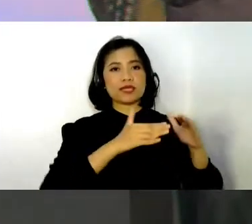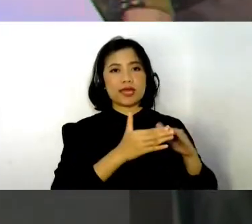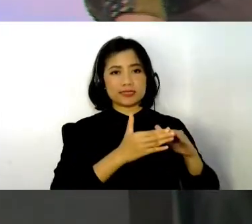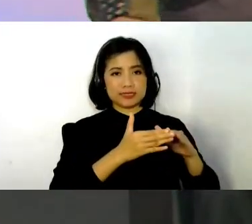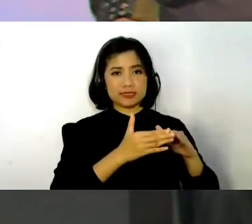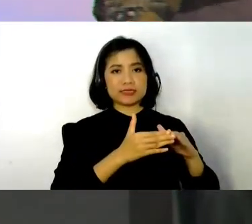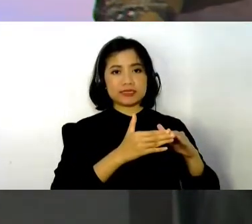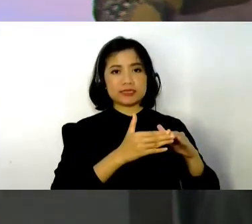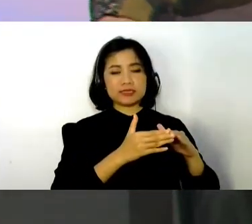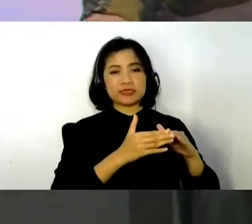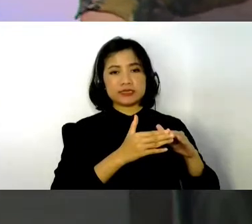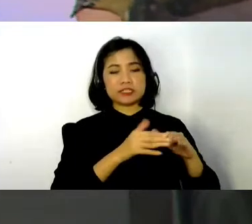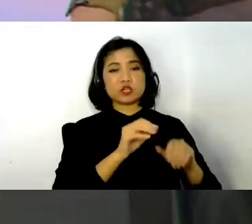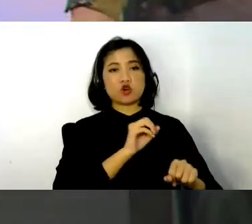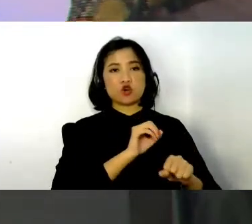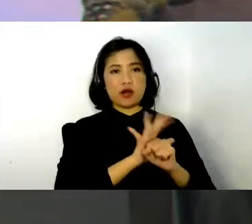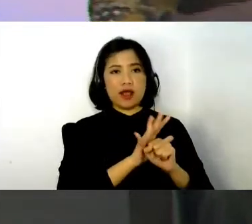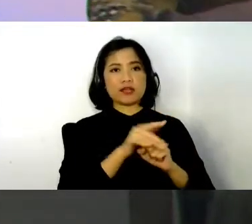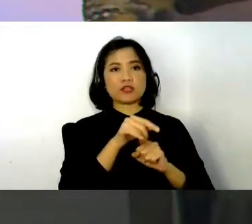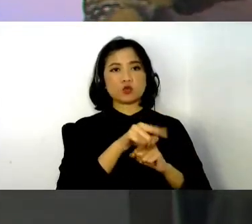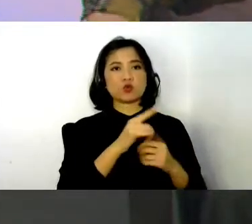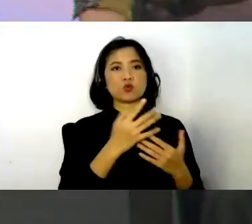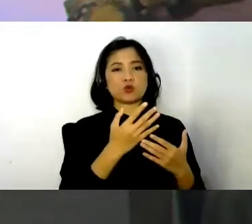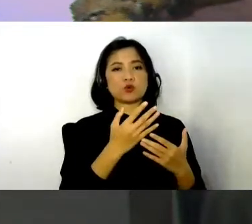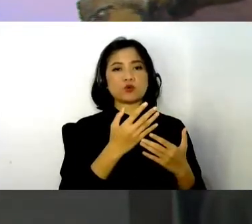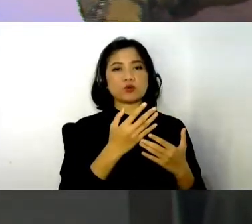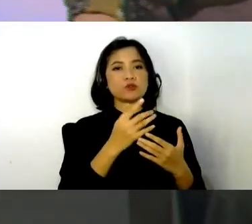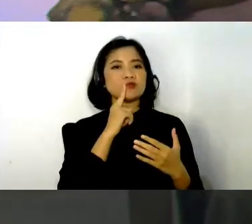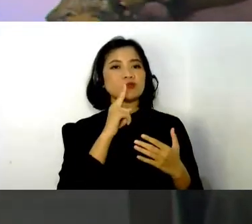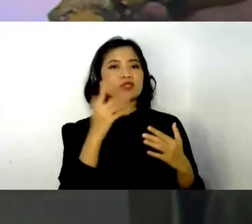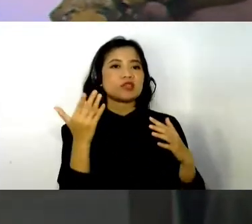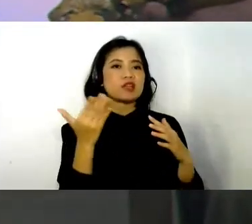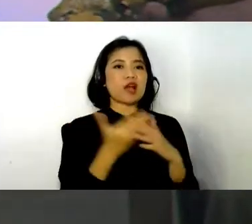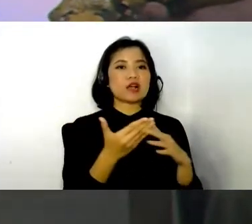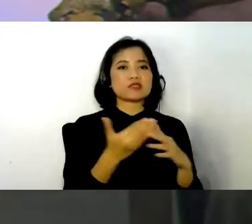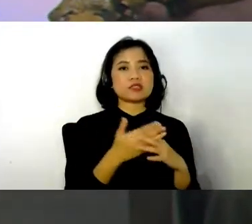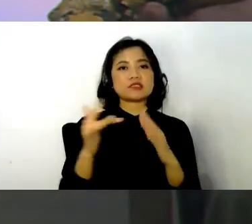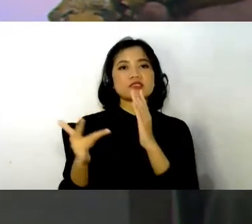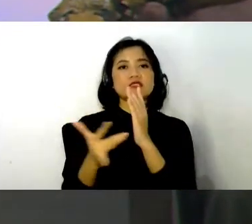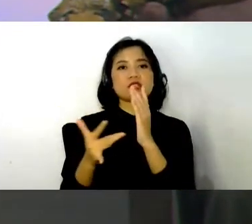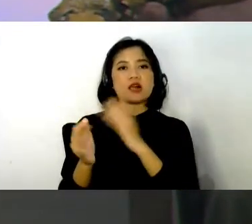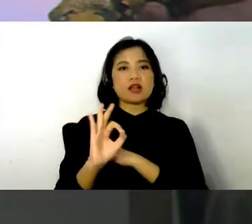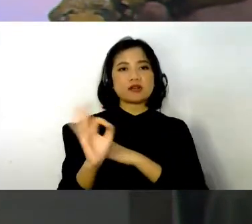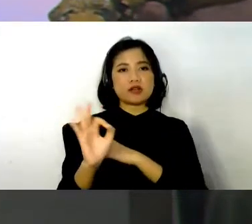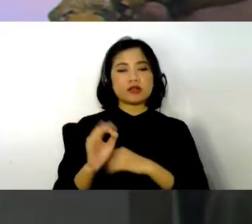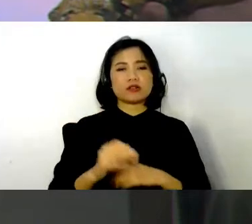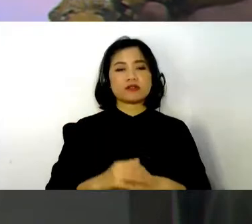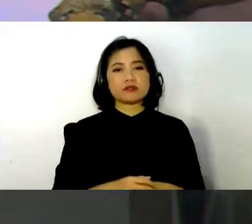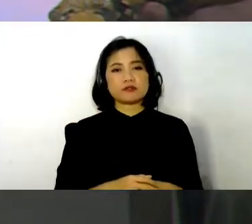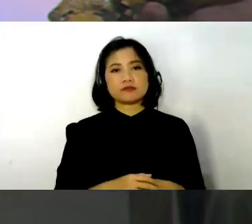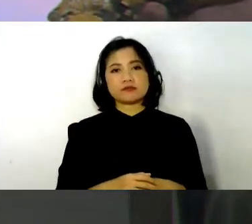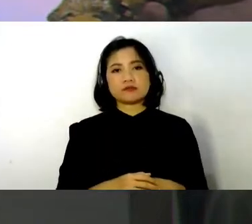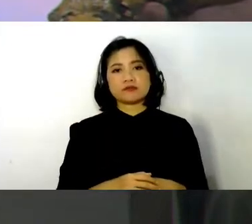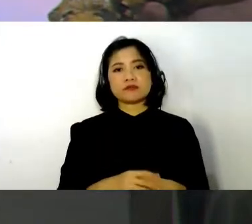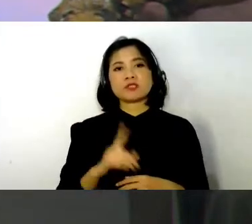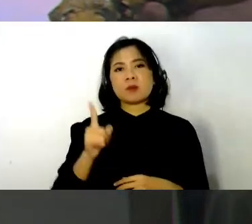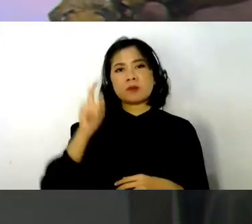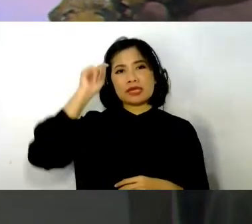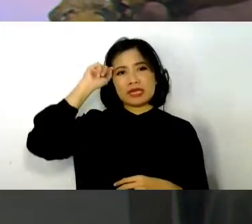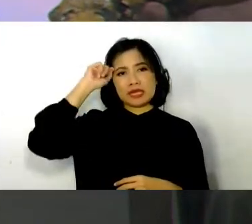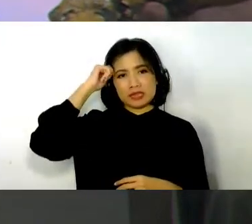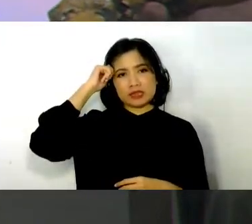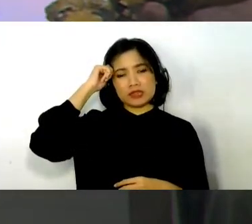actually, using the MPI, localized MPI, then you can identify, you can priority. Rather than just